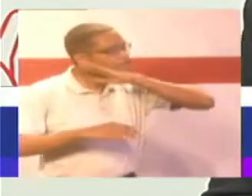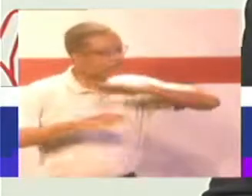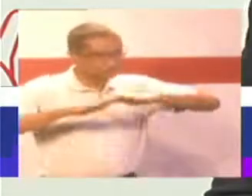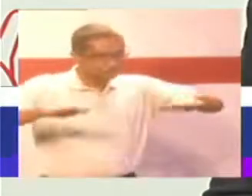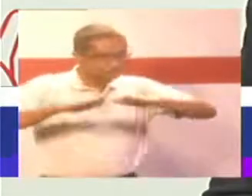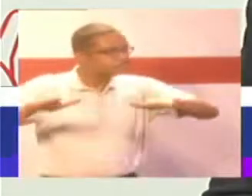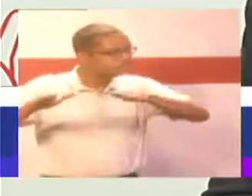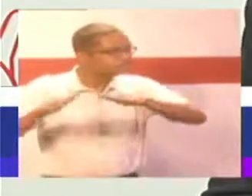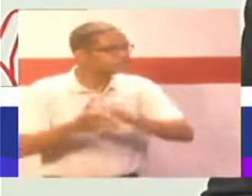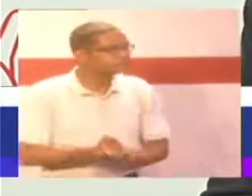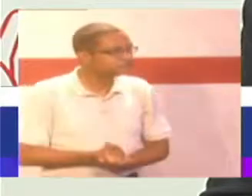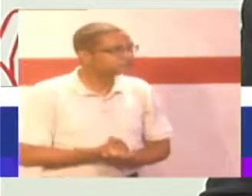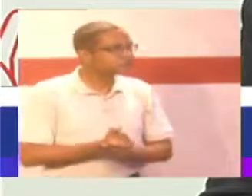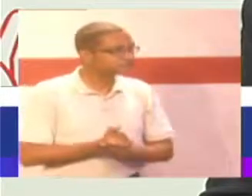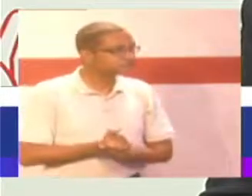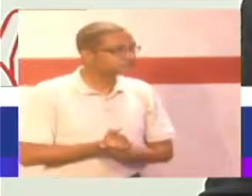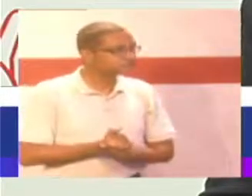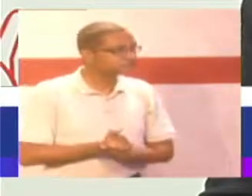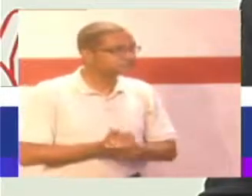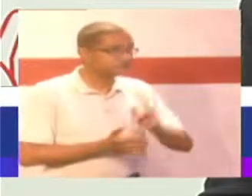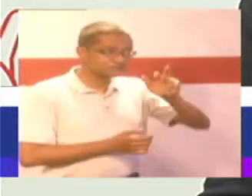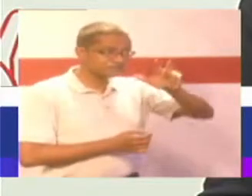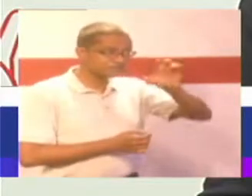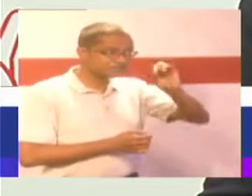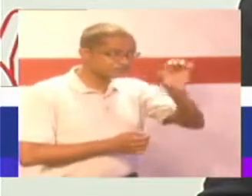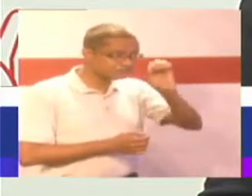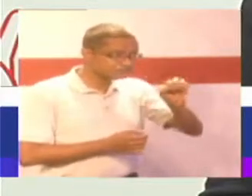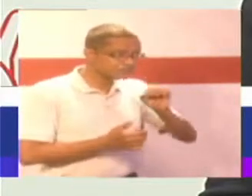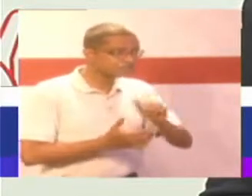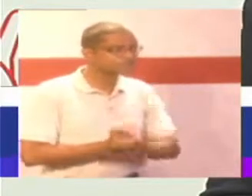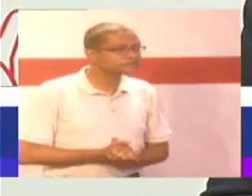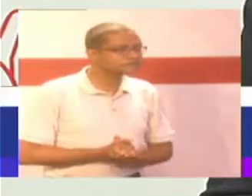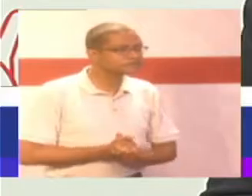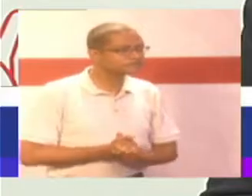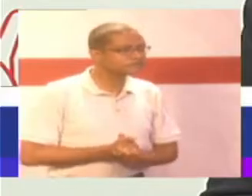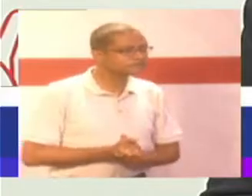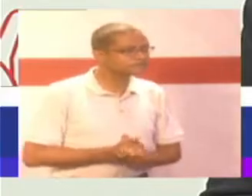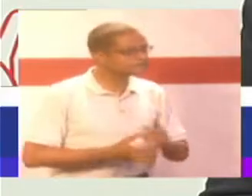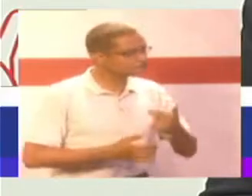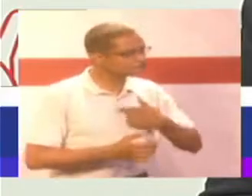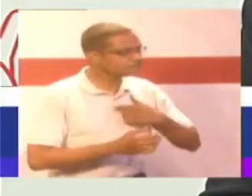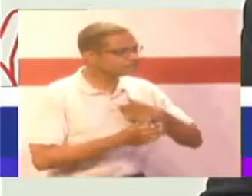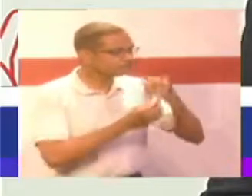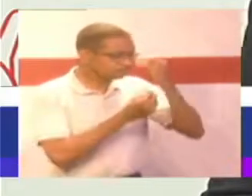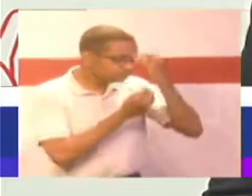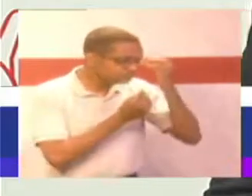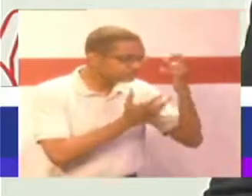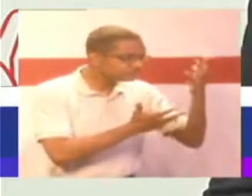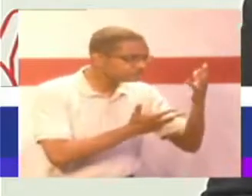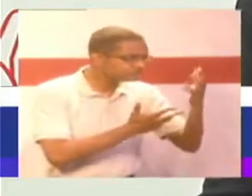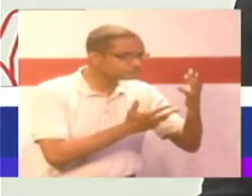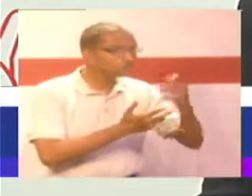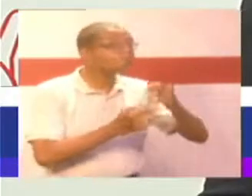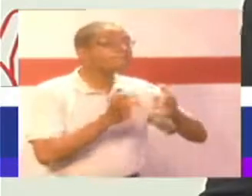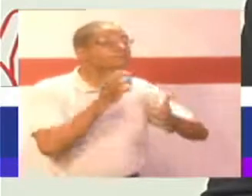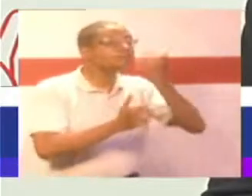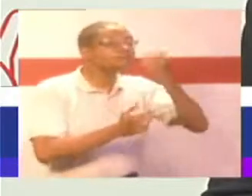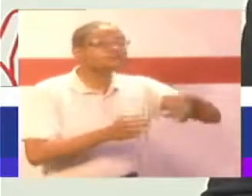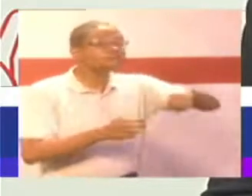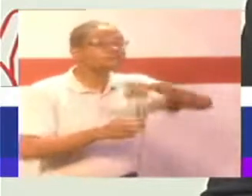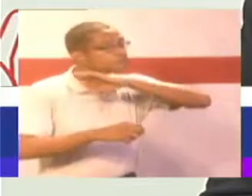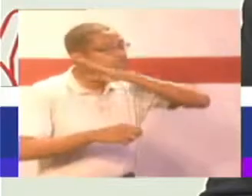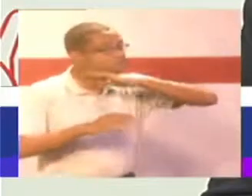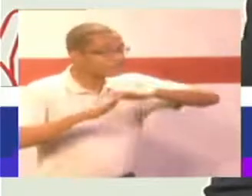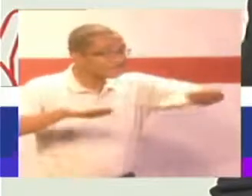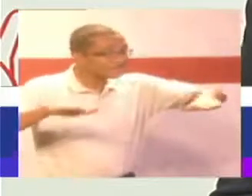in the parallel healthcare system by 30%. Of course, I would have indicated that the vast majority of those beds are